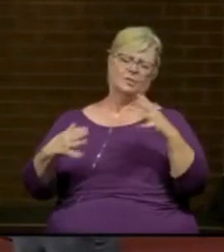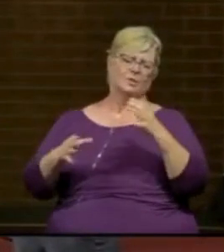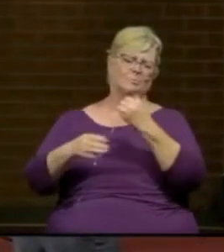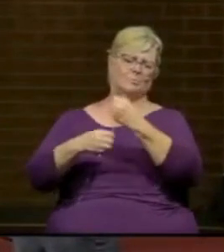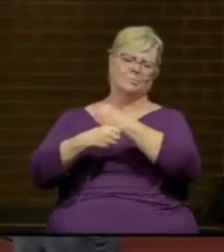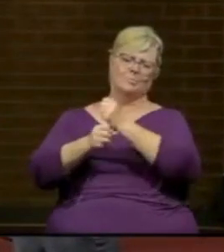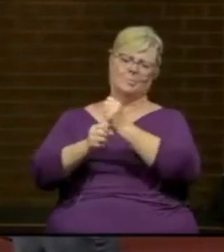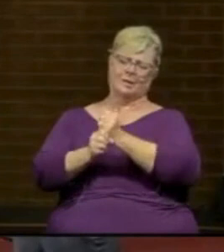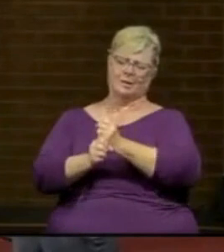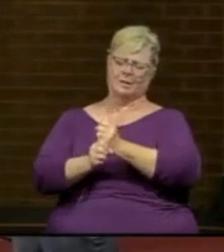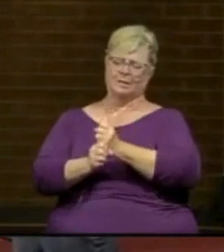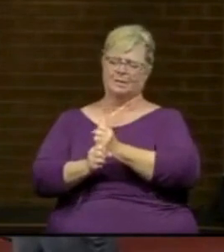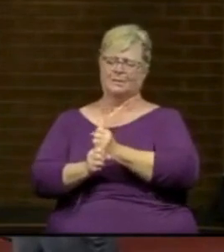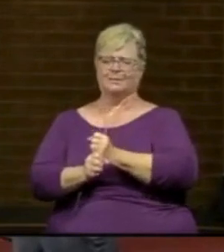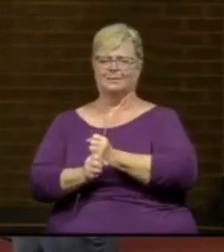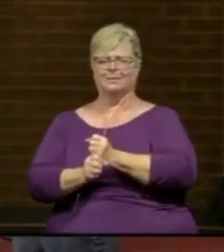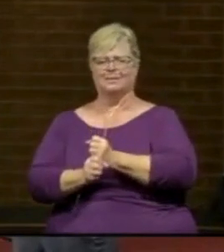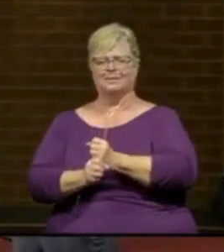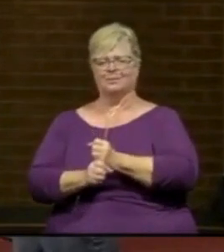wonderfully